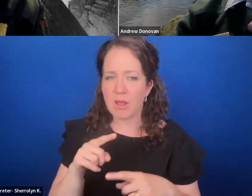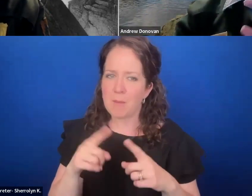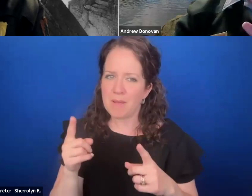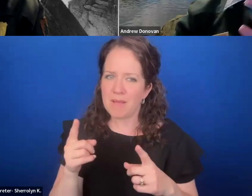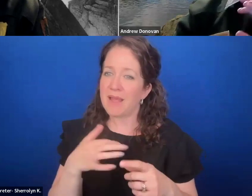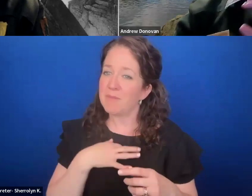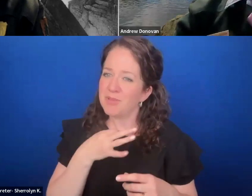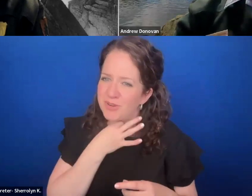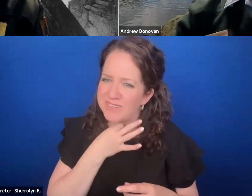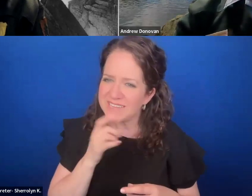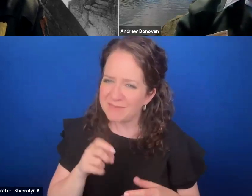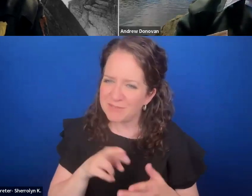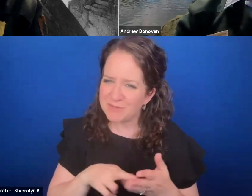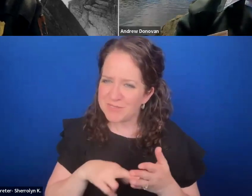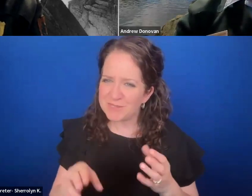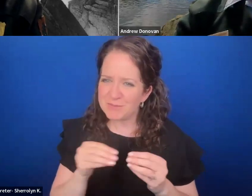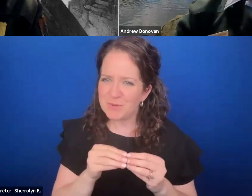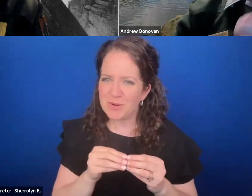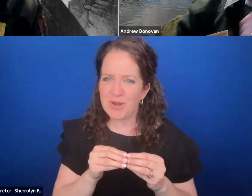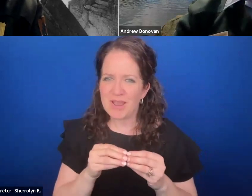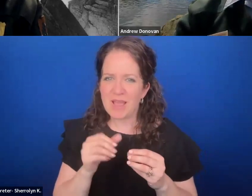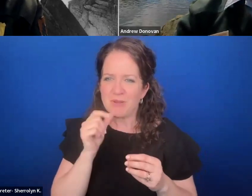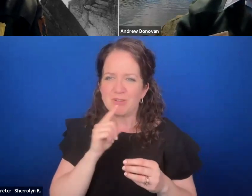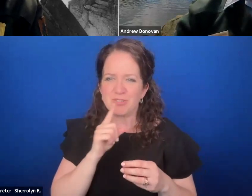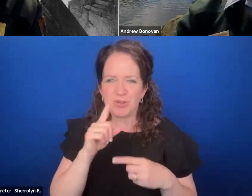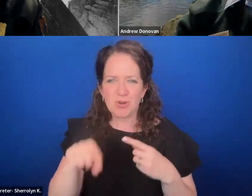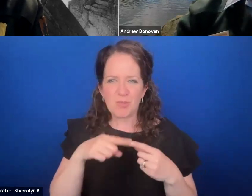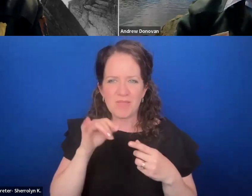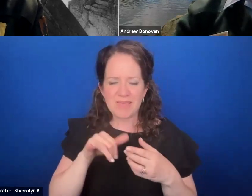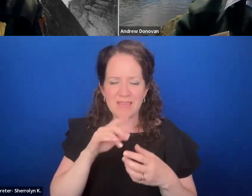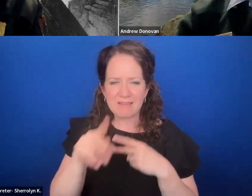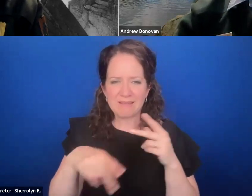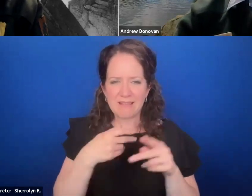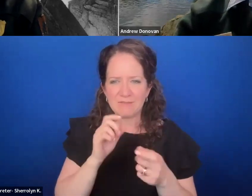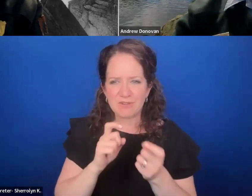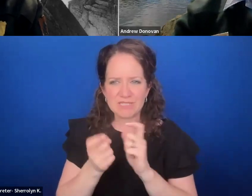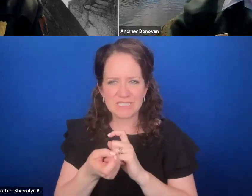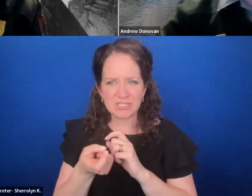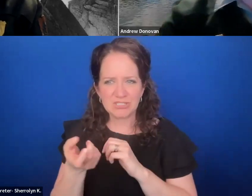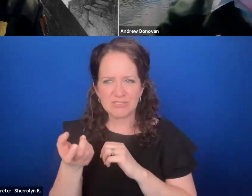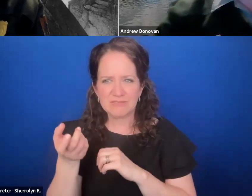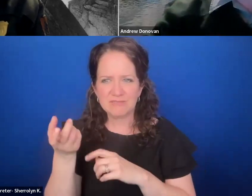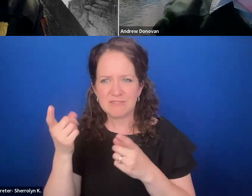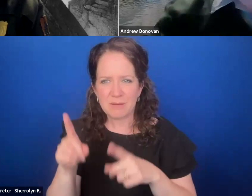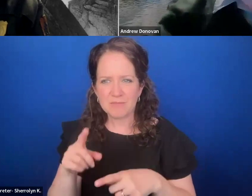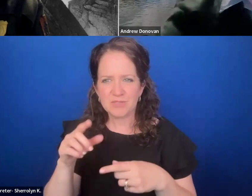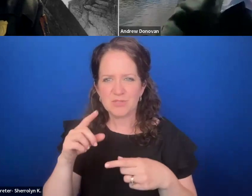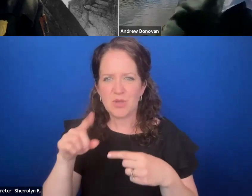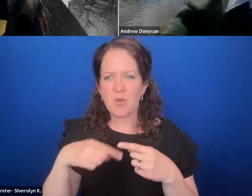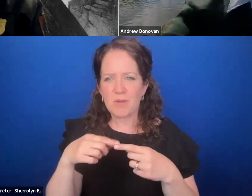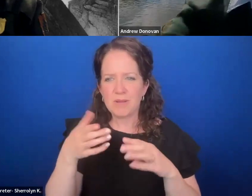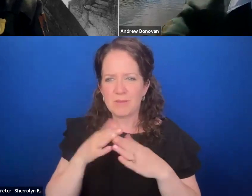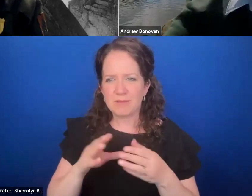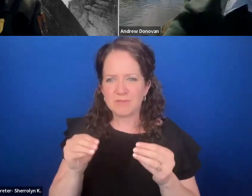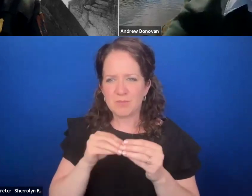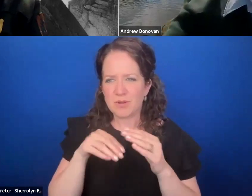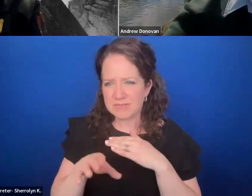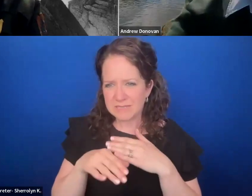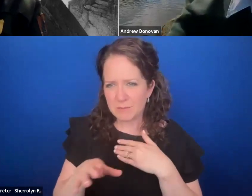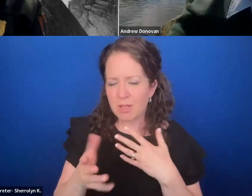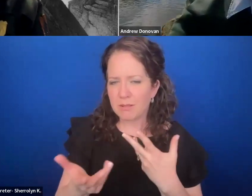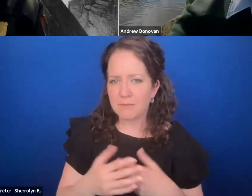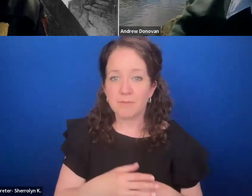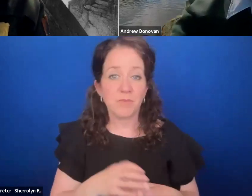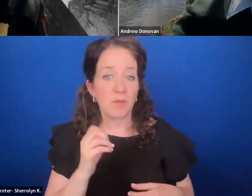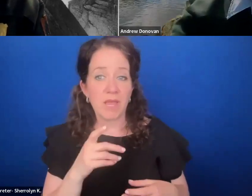research on that. When that type of transition happens, when it becomes more accessible. Do you have a